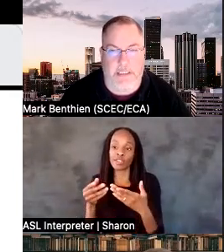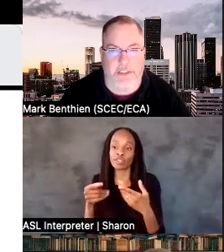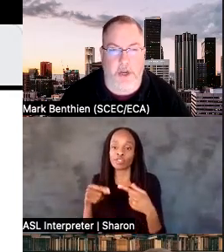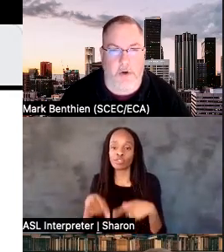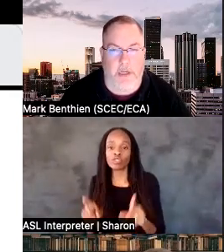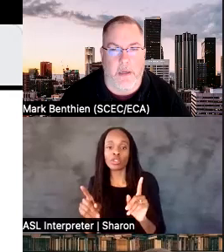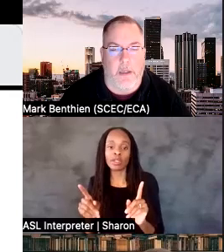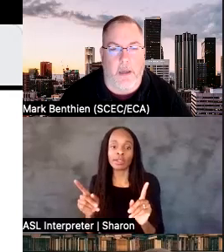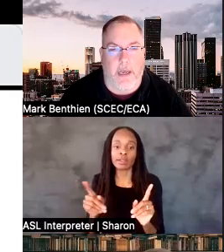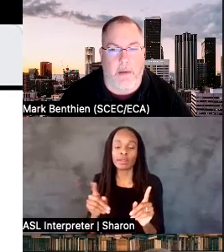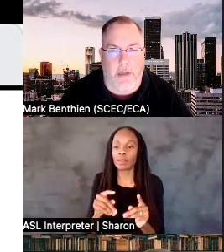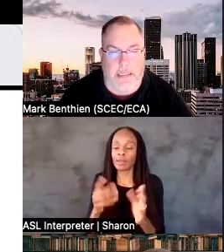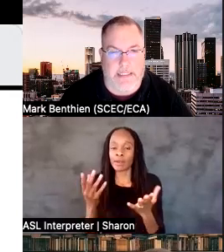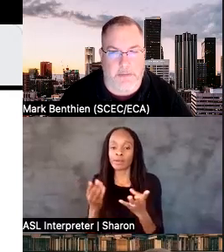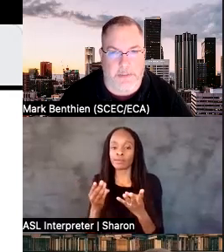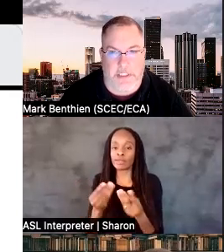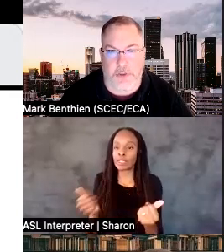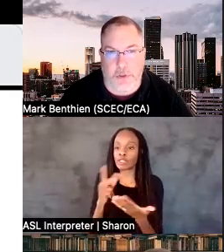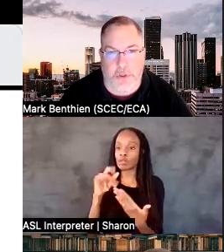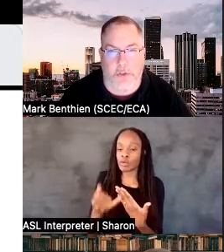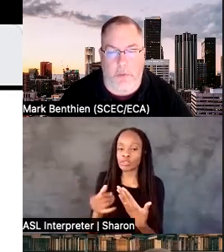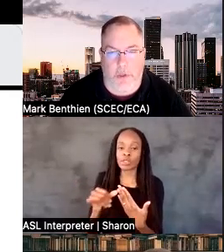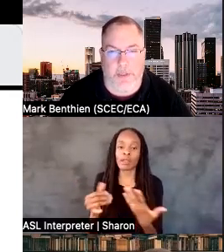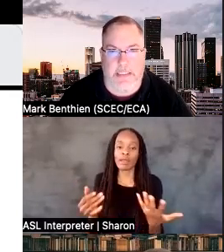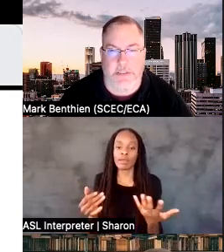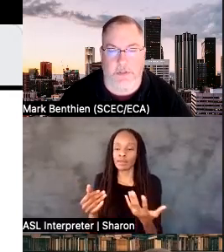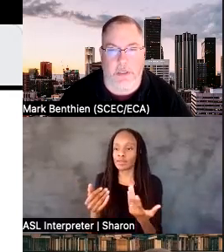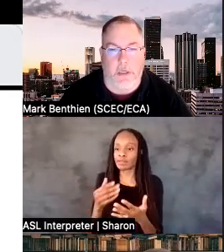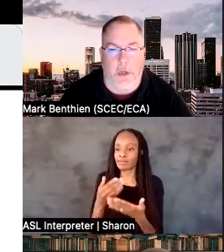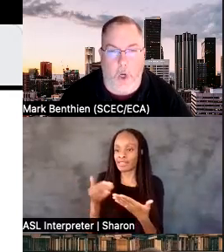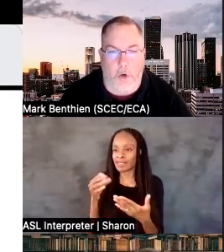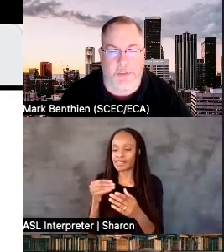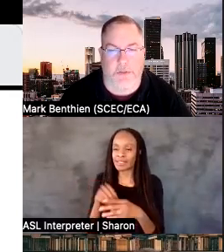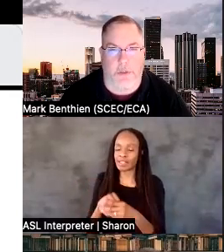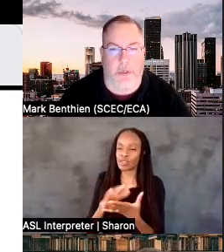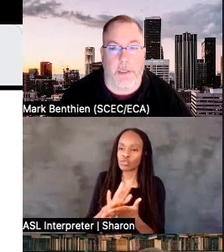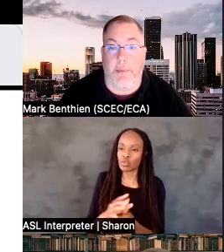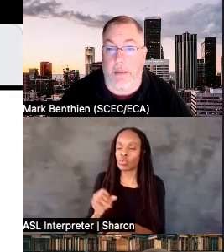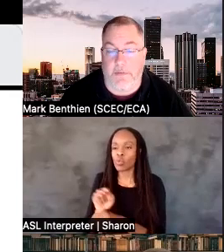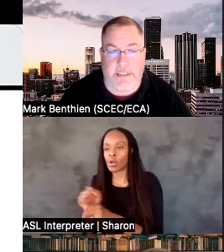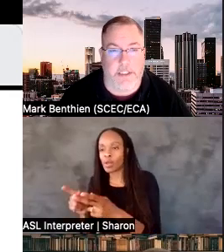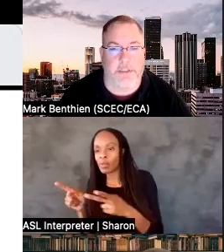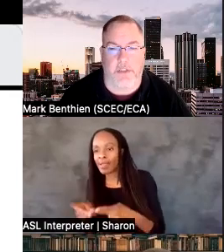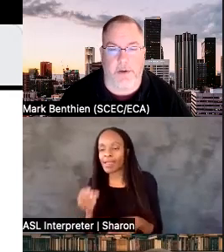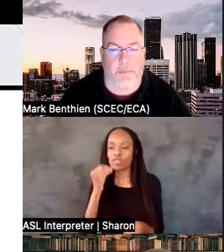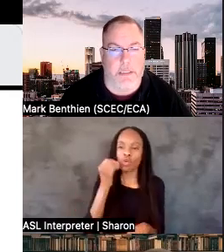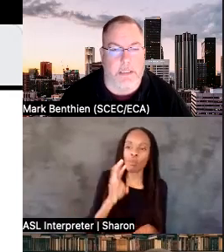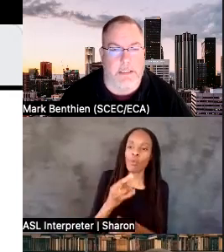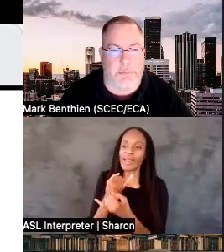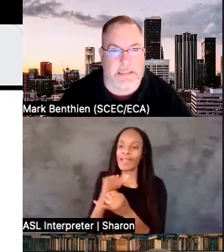project like securing contents within a school or a workplace or homes or independent living centers